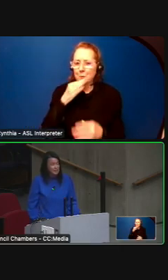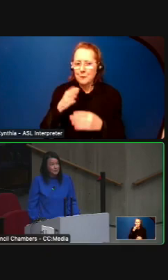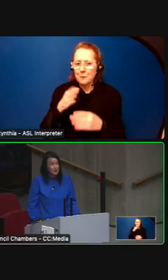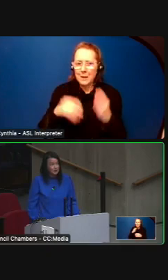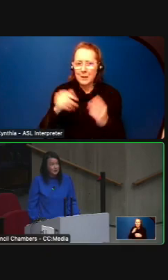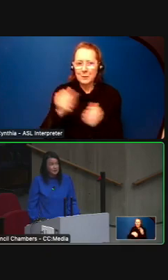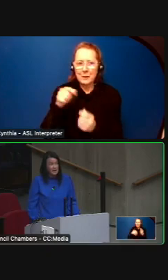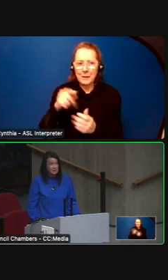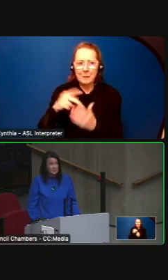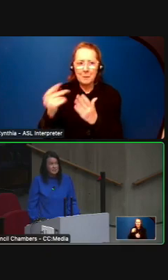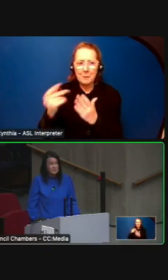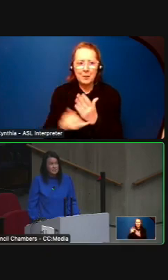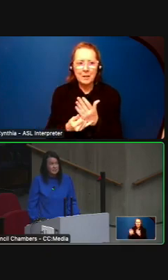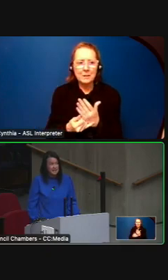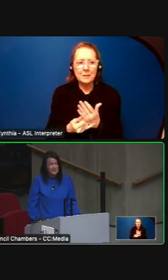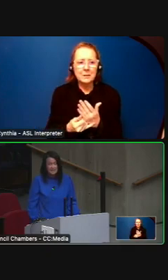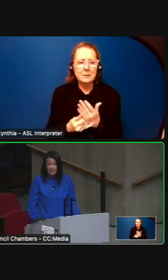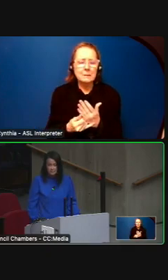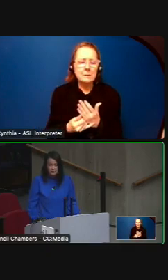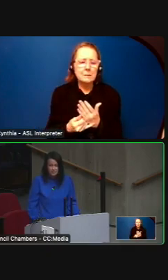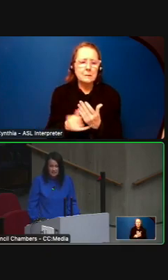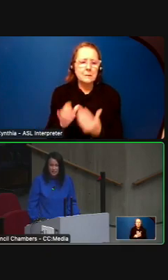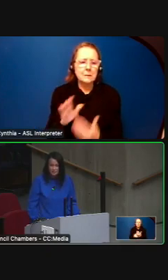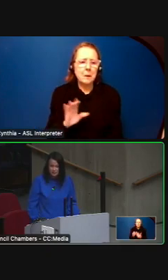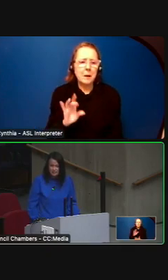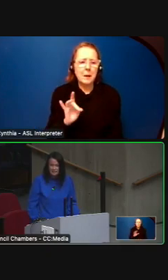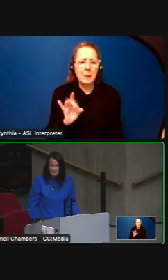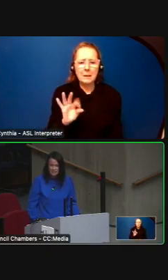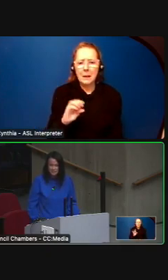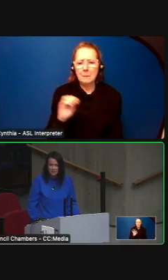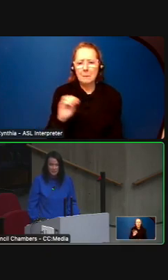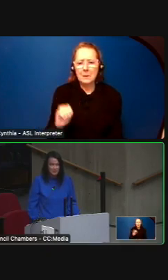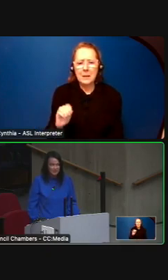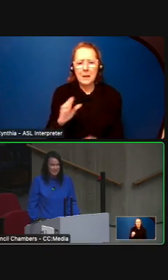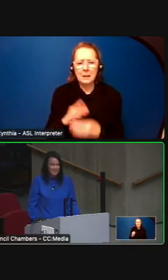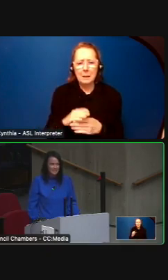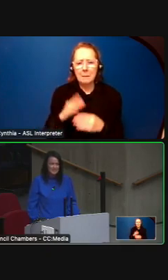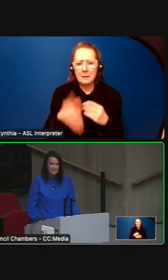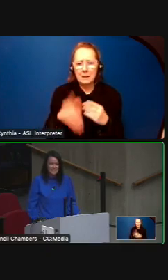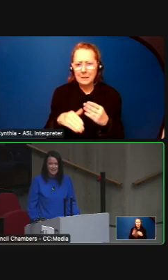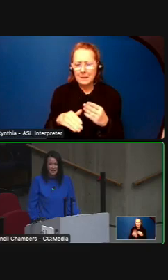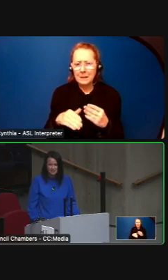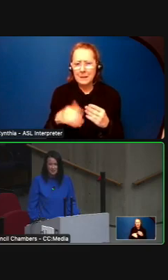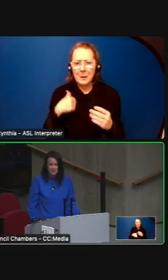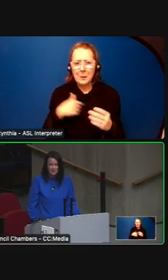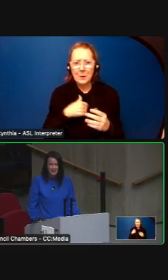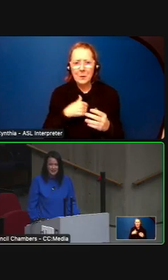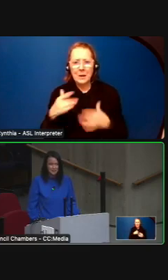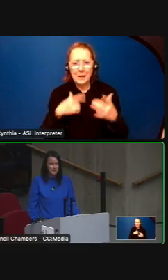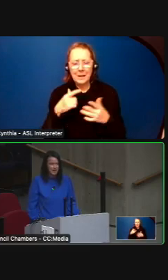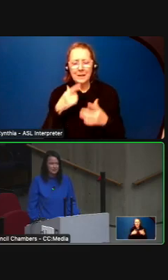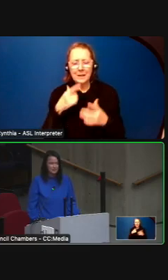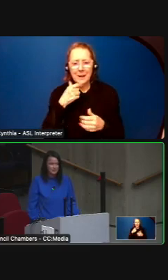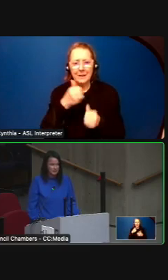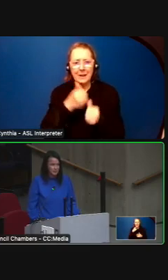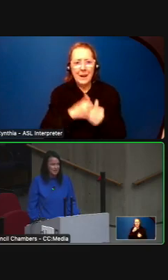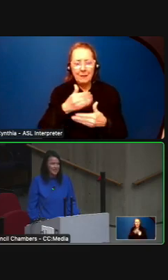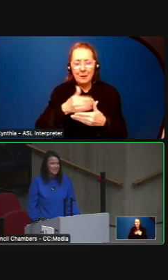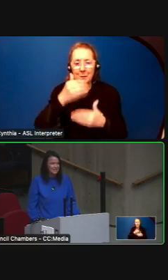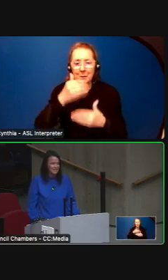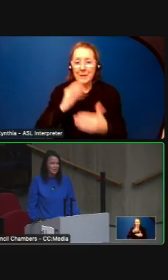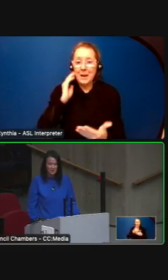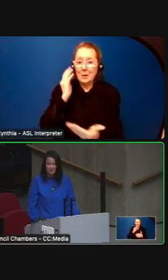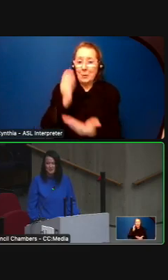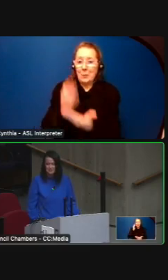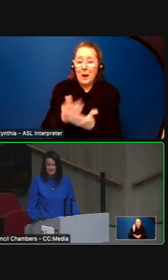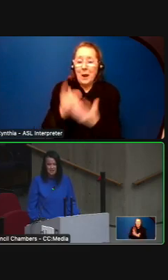We are probably about 89% complete at this point. We're excited to say that every window has arrived from New York and